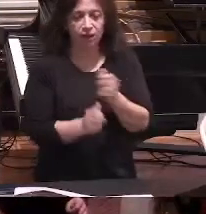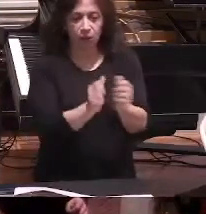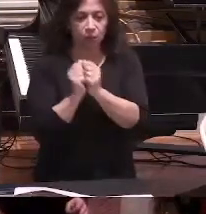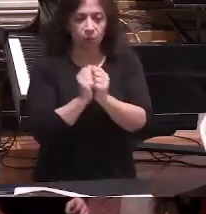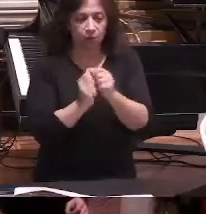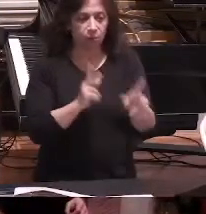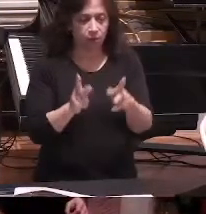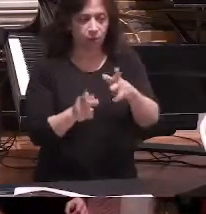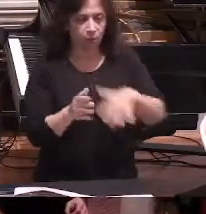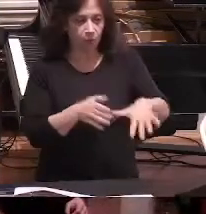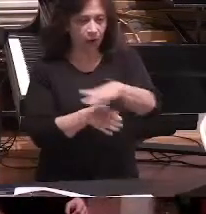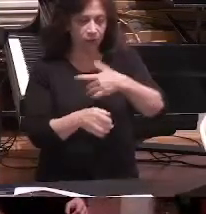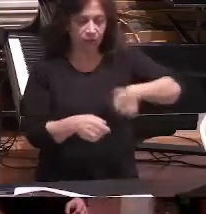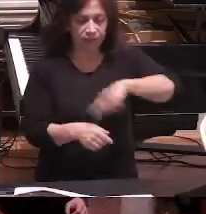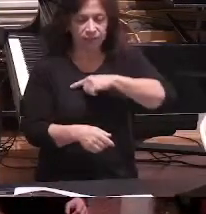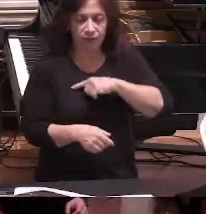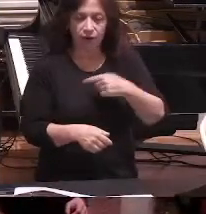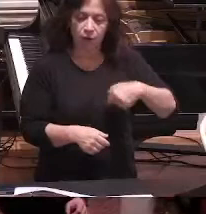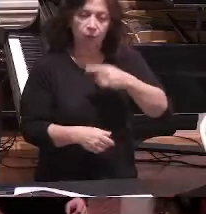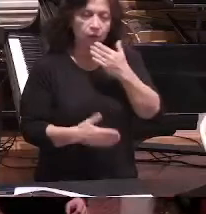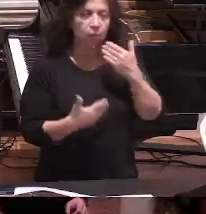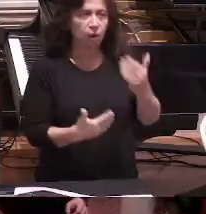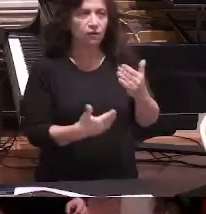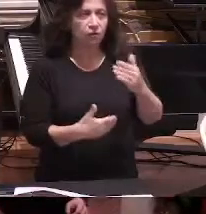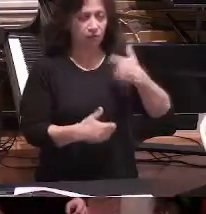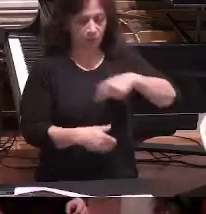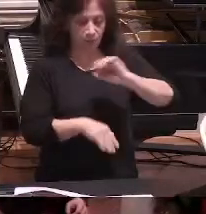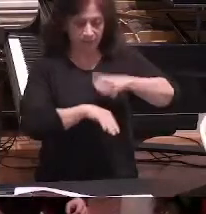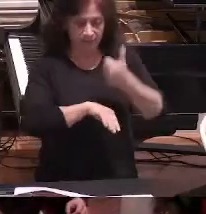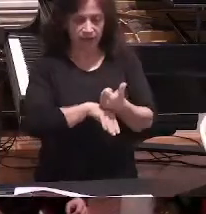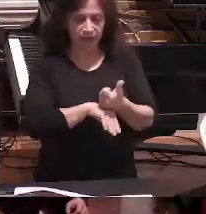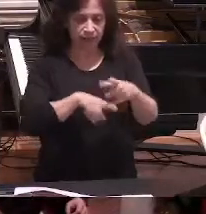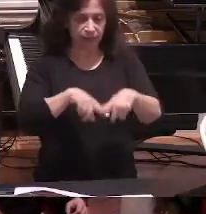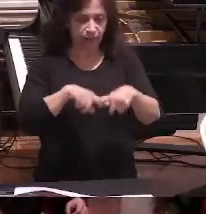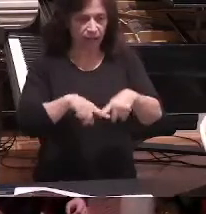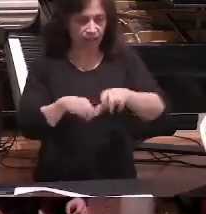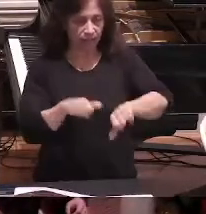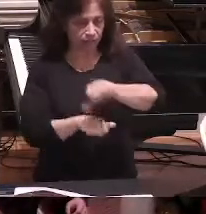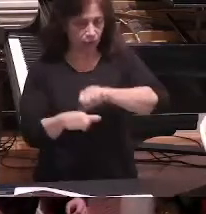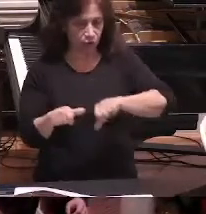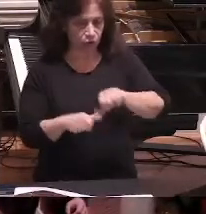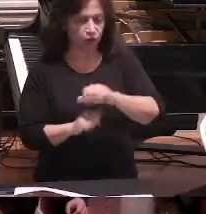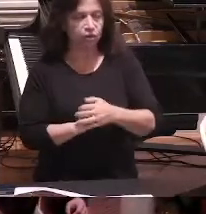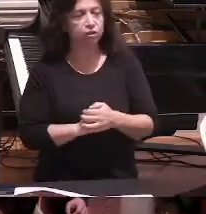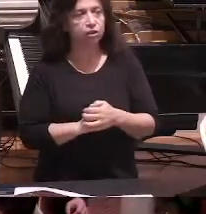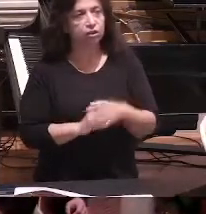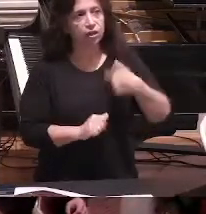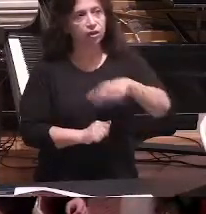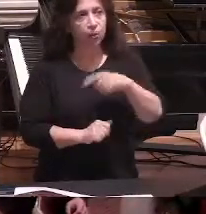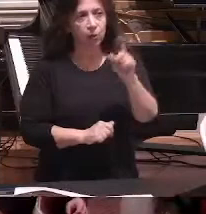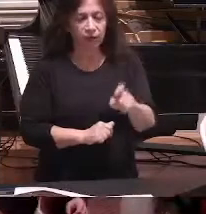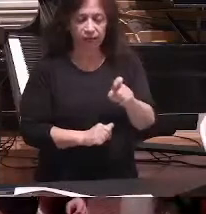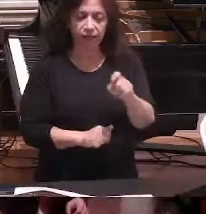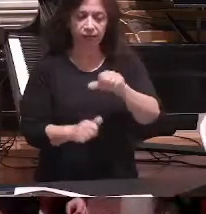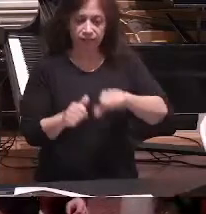us. We are grateful that we are designed to depend on one another, that we need